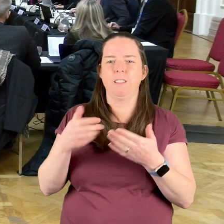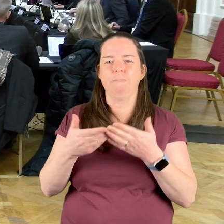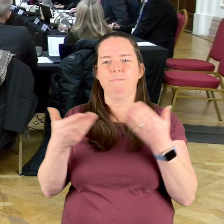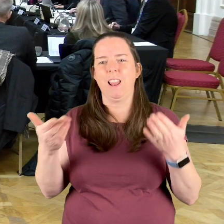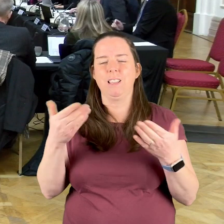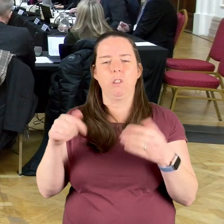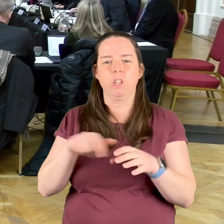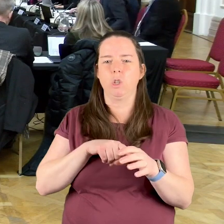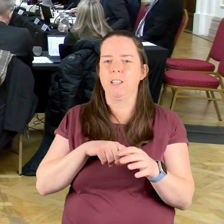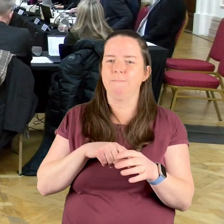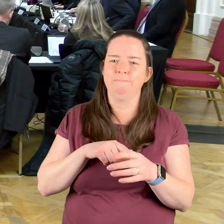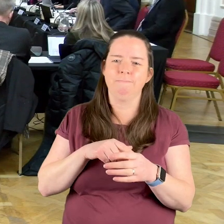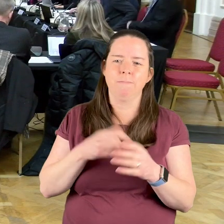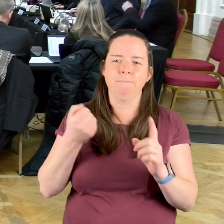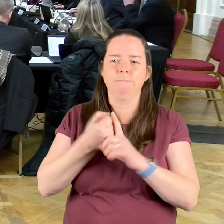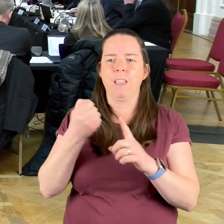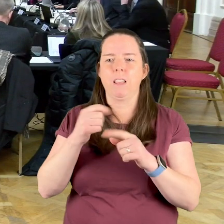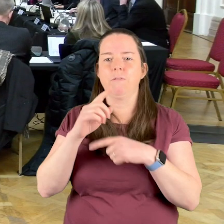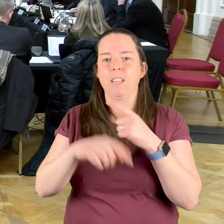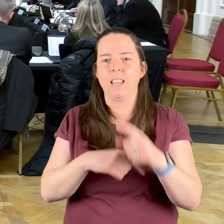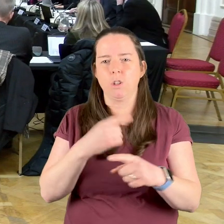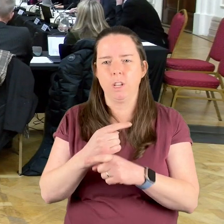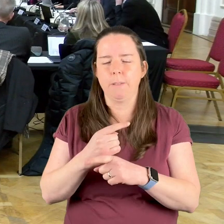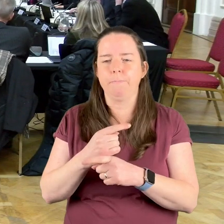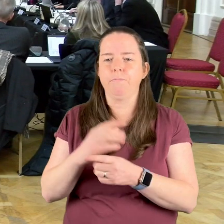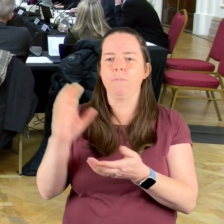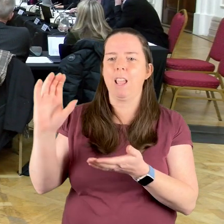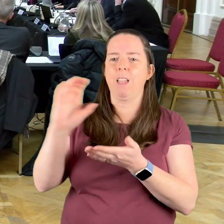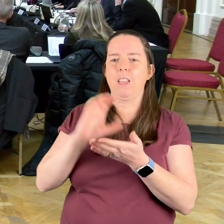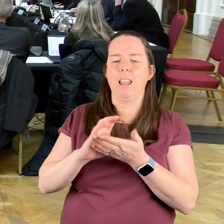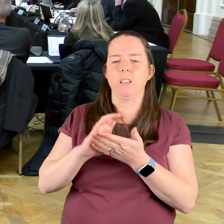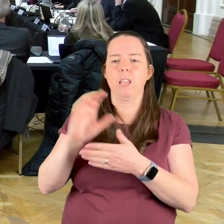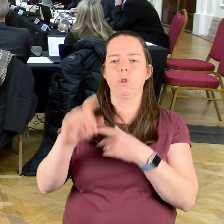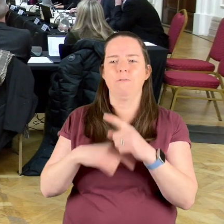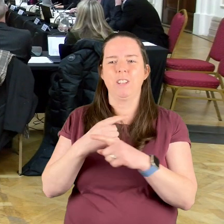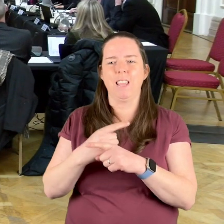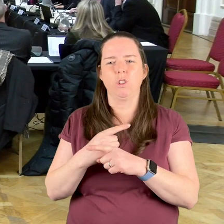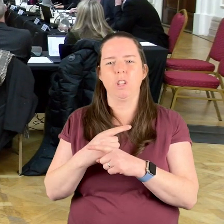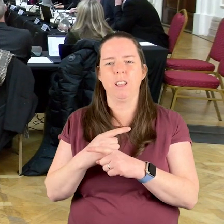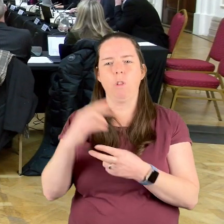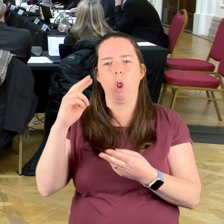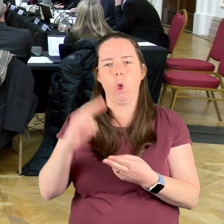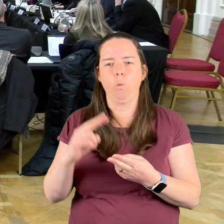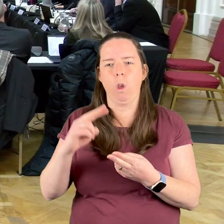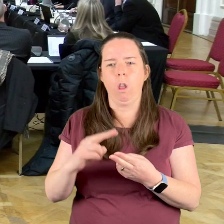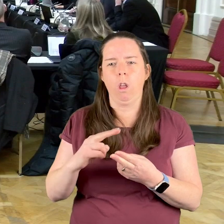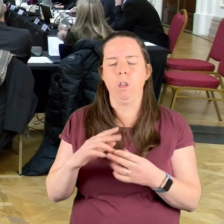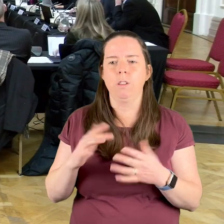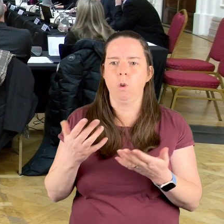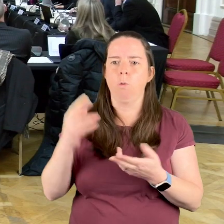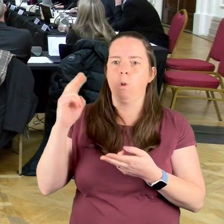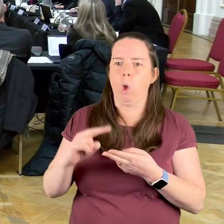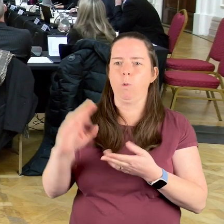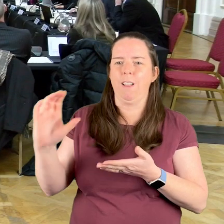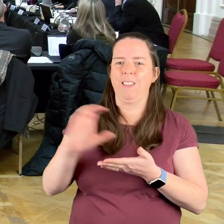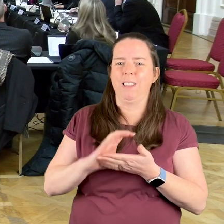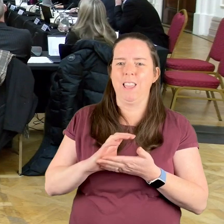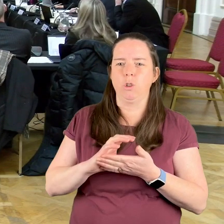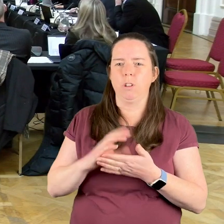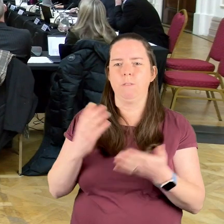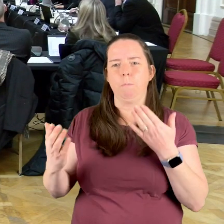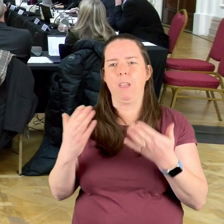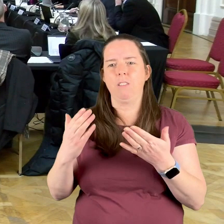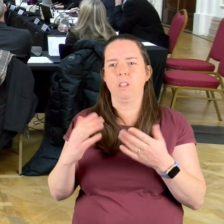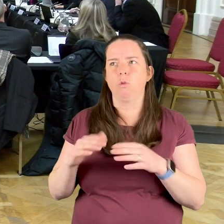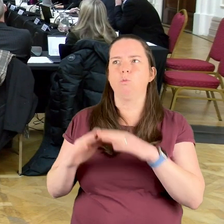clear. That has an impact on us for next year, and also our allocation for next year is lower than some others. So we have a lower